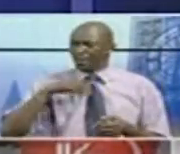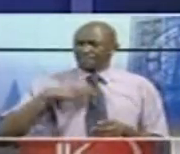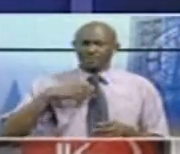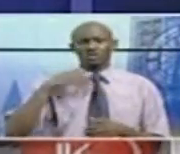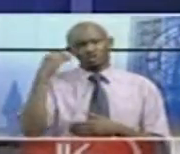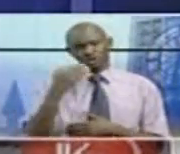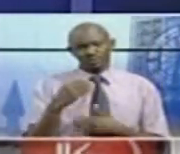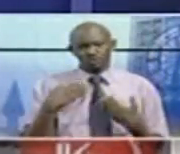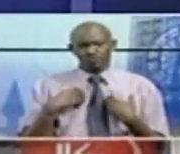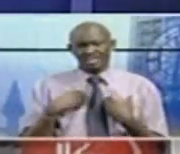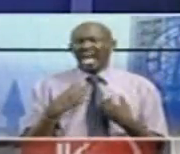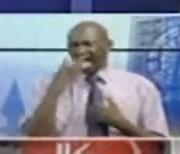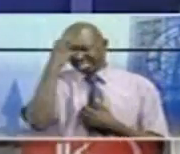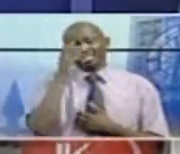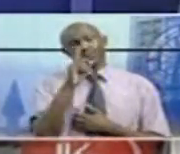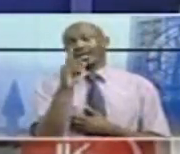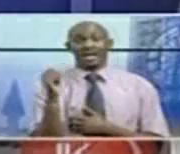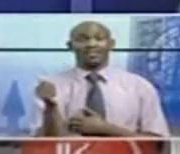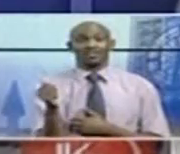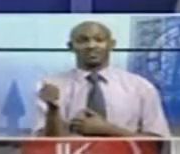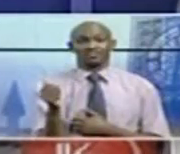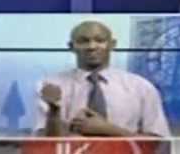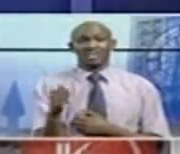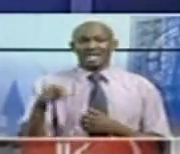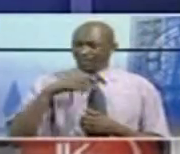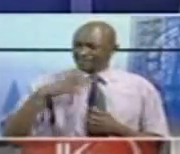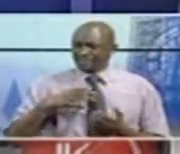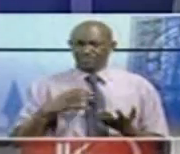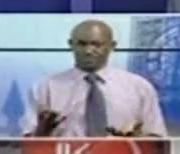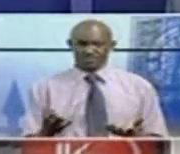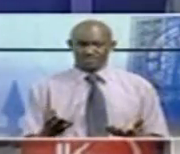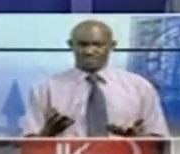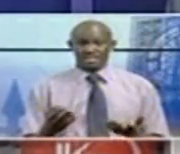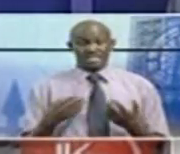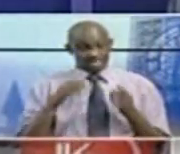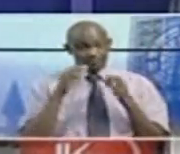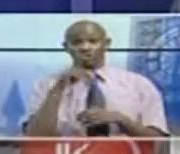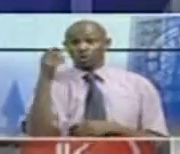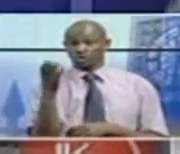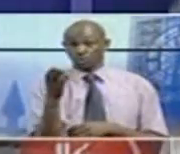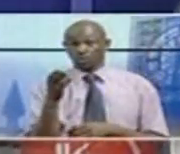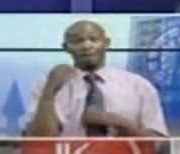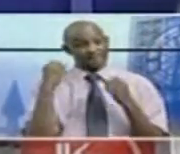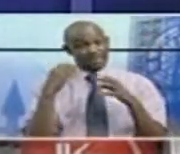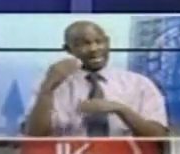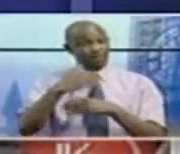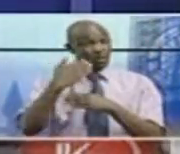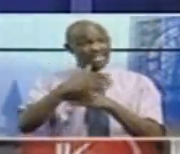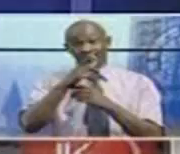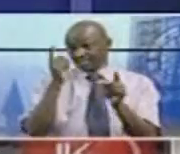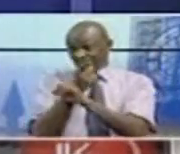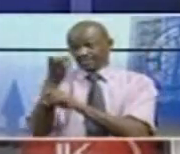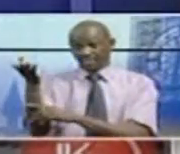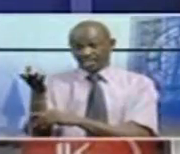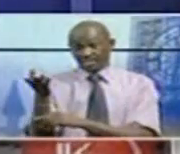stop being angry at one another. Our people, these are, if you go to many borders now,